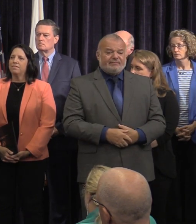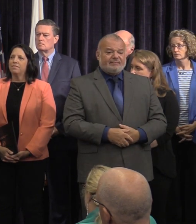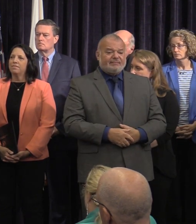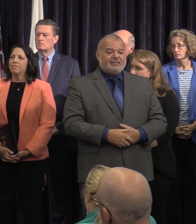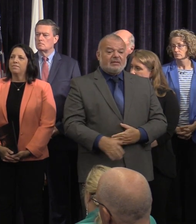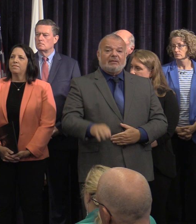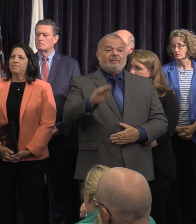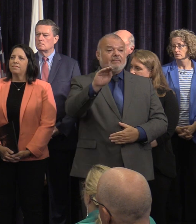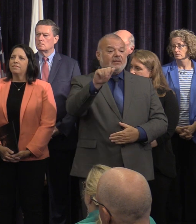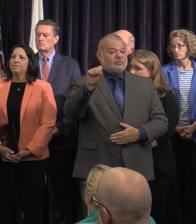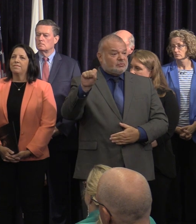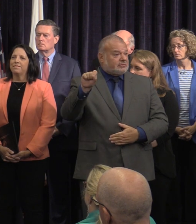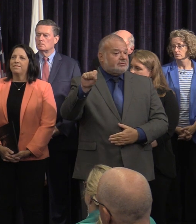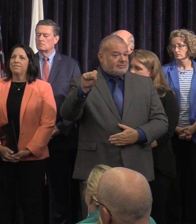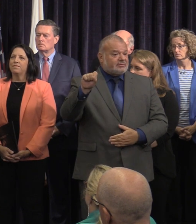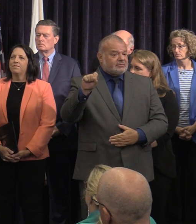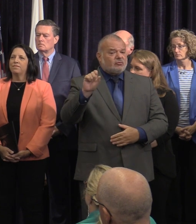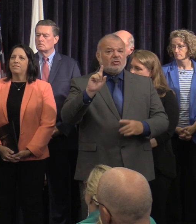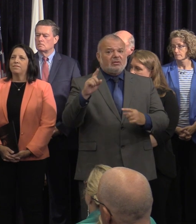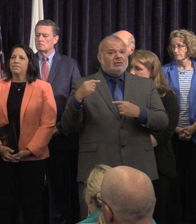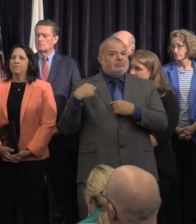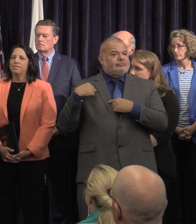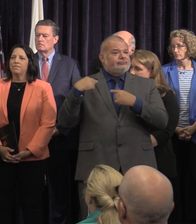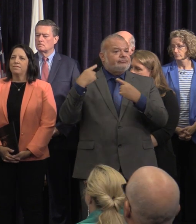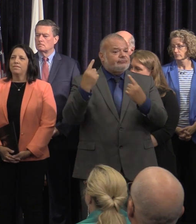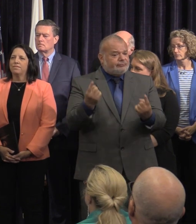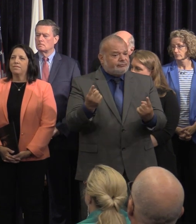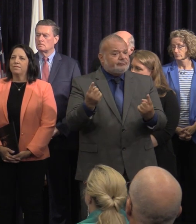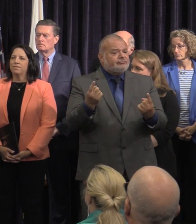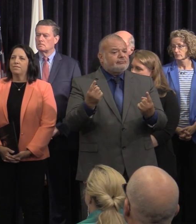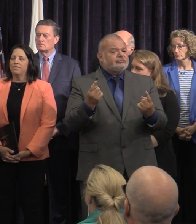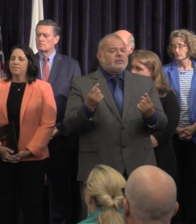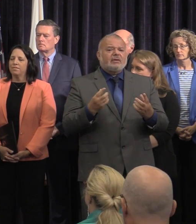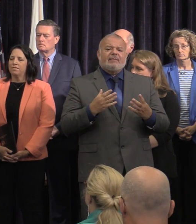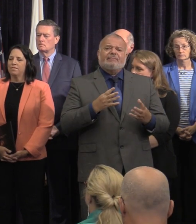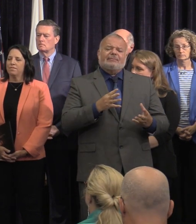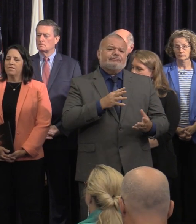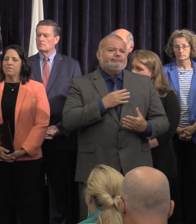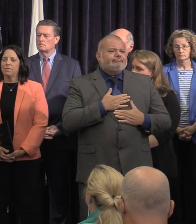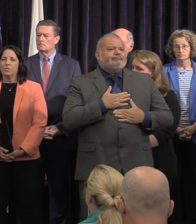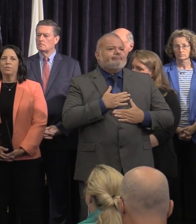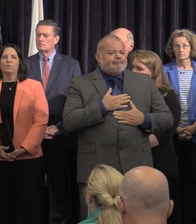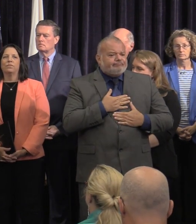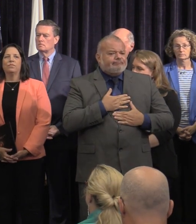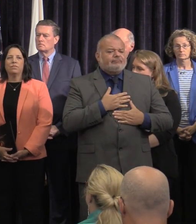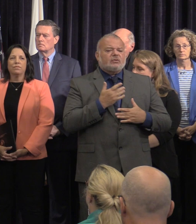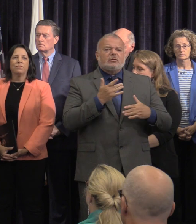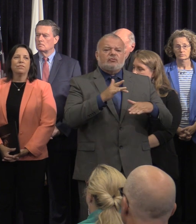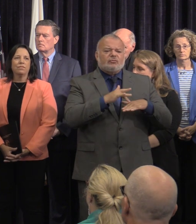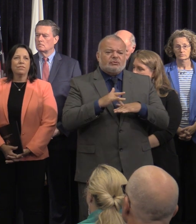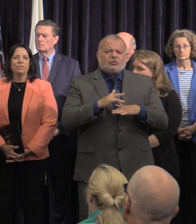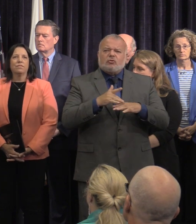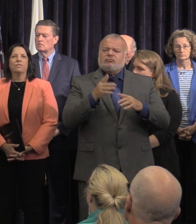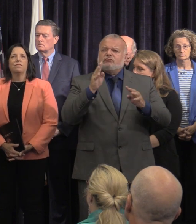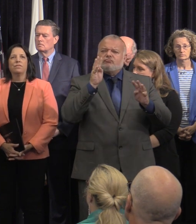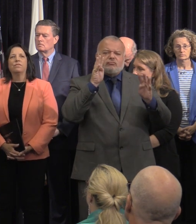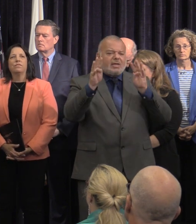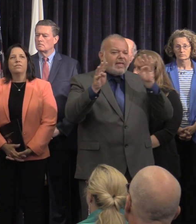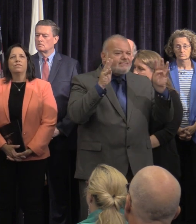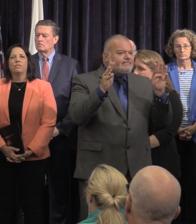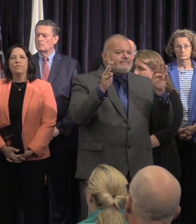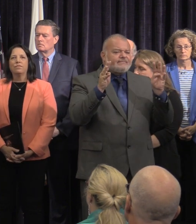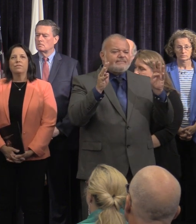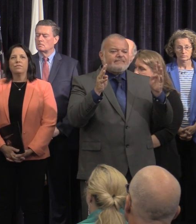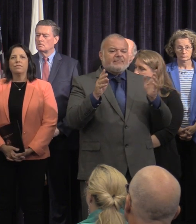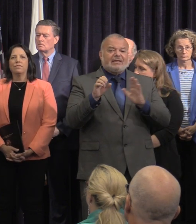Massachusetts has met these families with compassion and resourcefulness. State, nonprofit, community